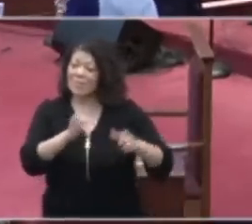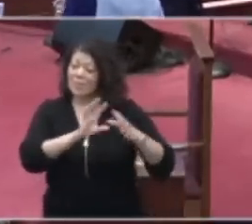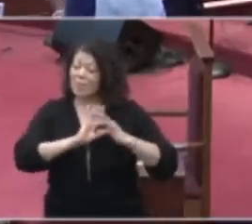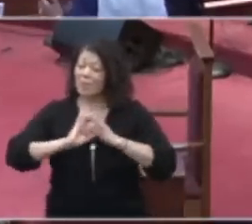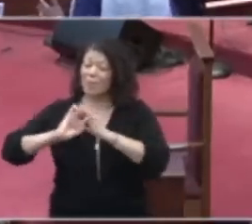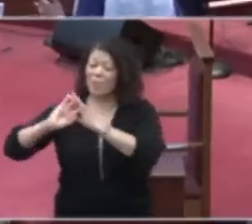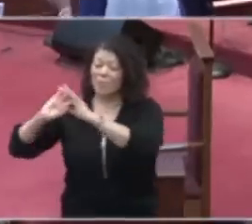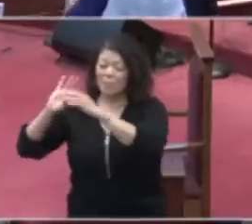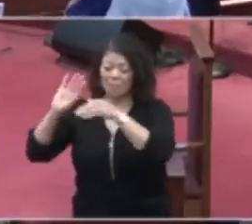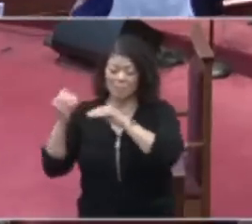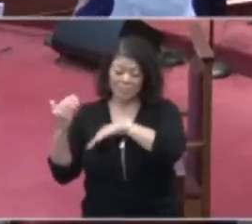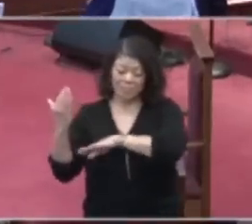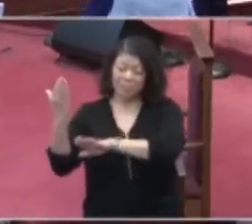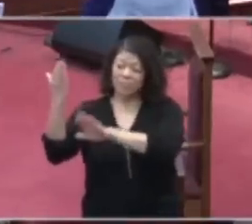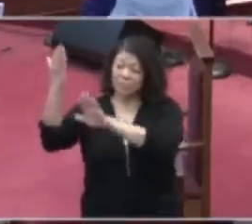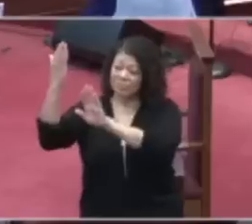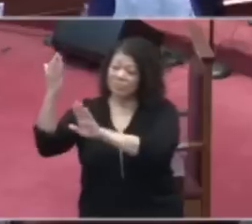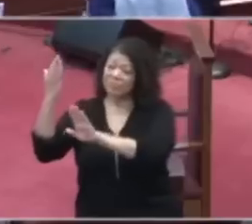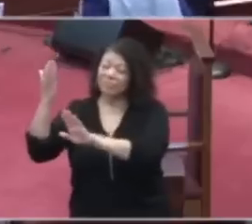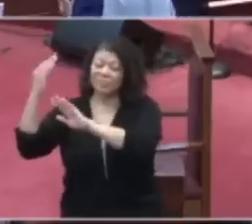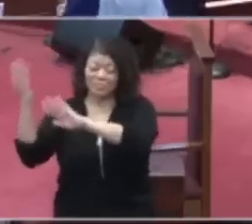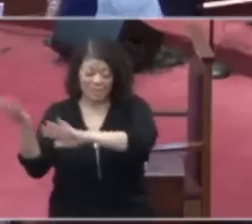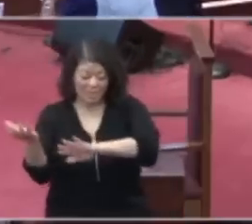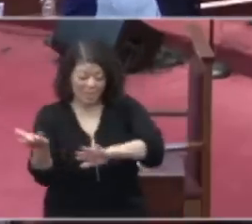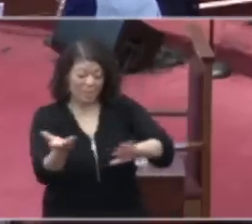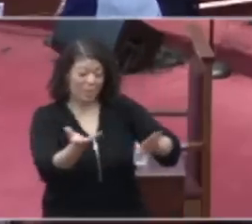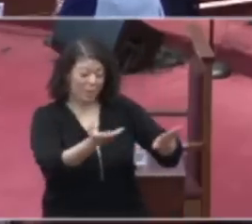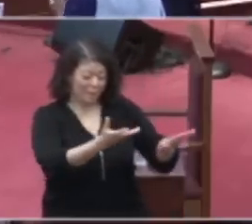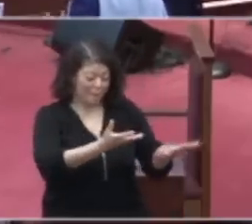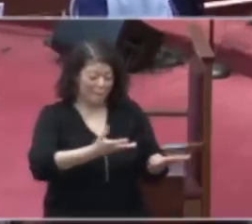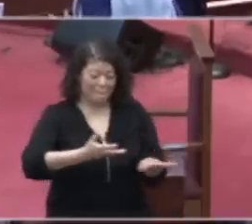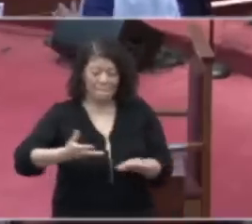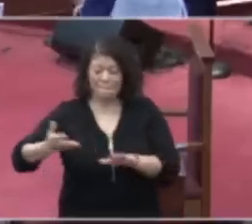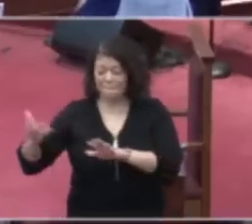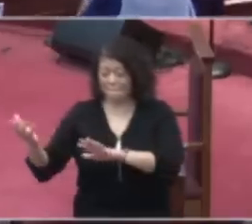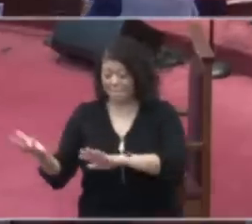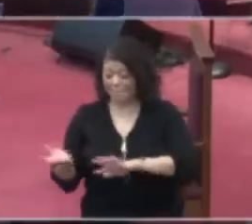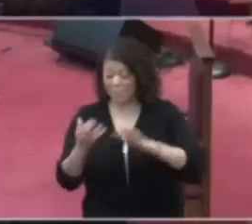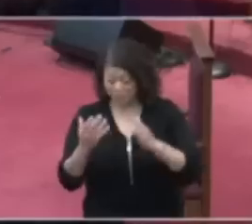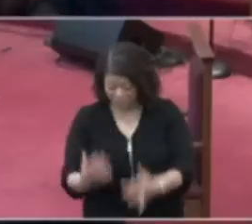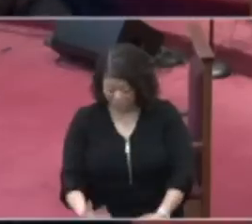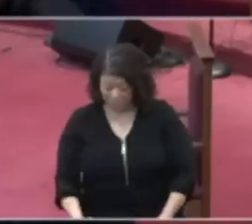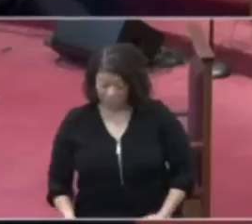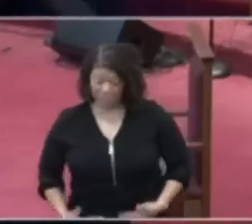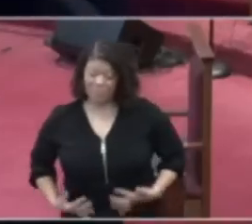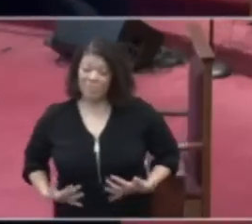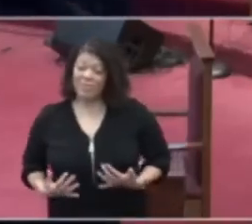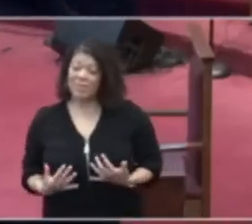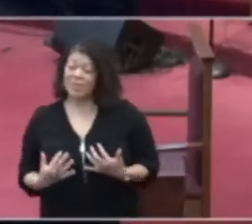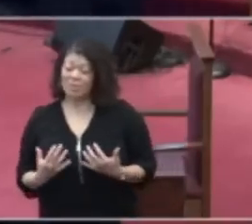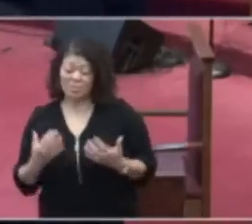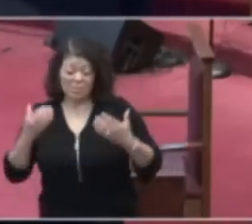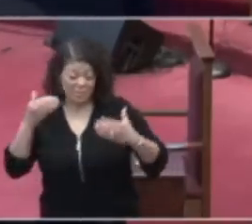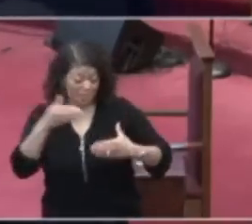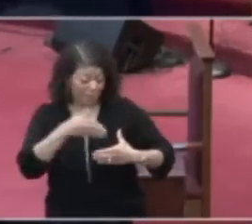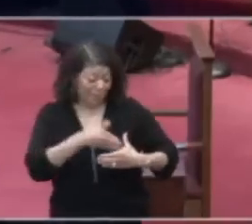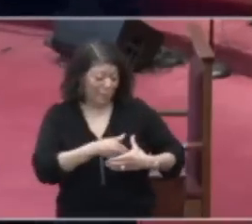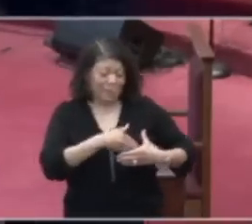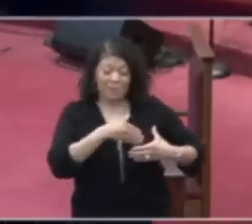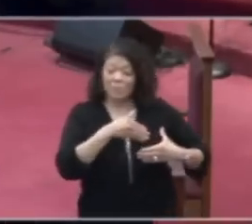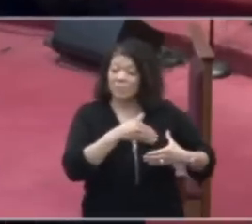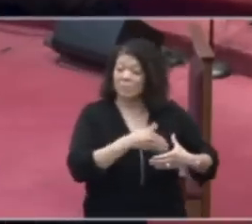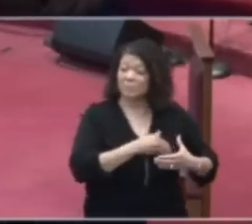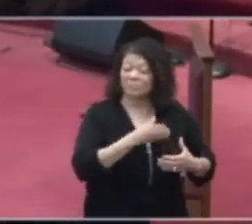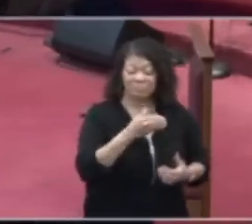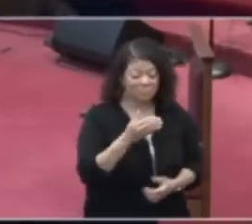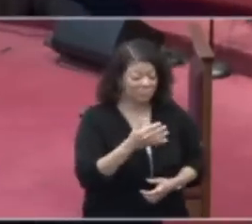glory, with your power. Come on, say, fill me up. The next